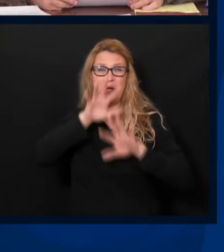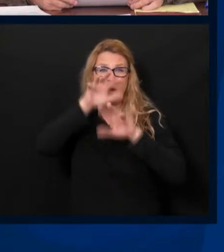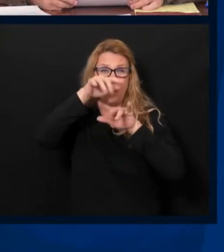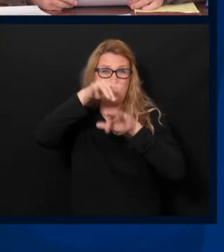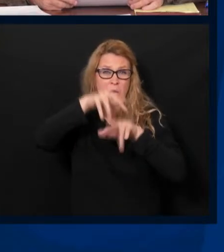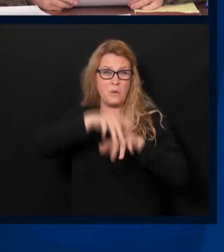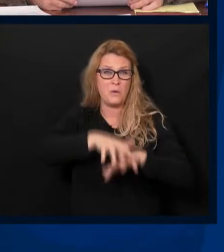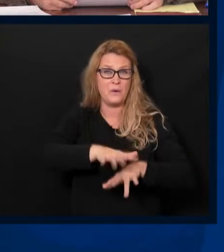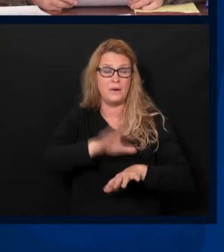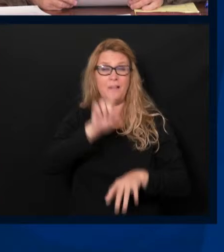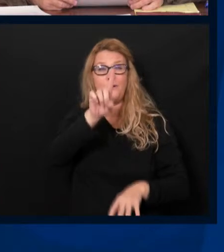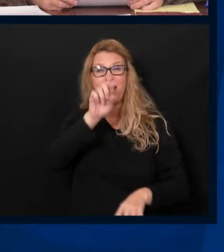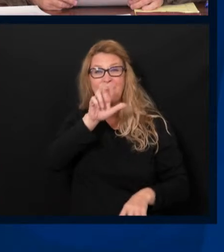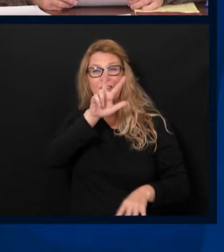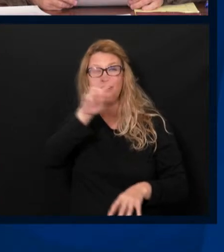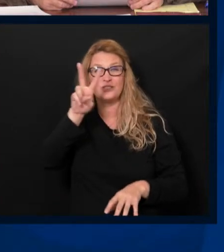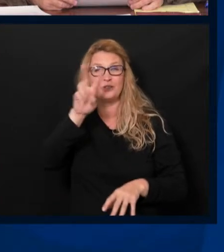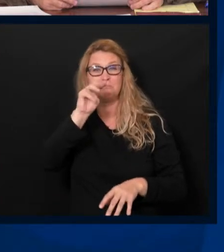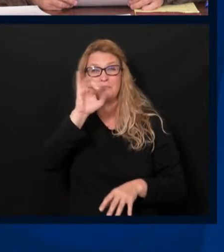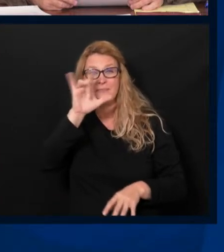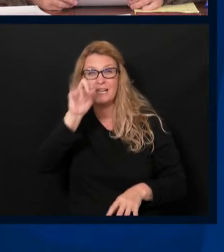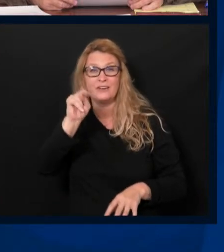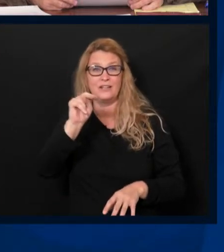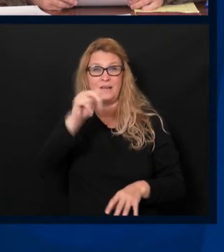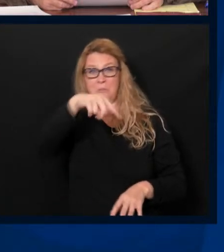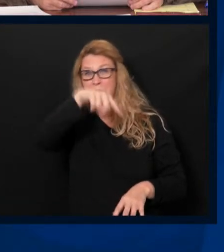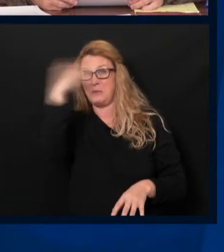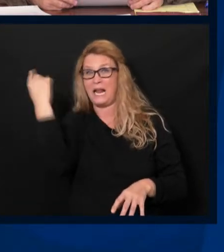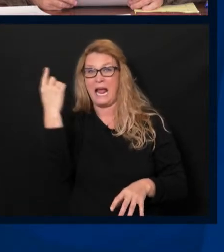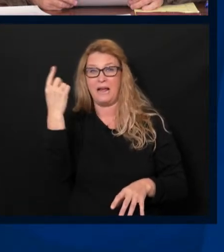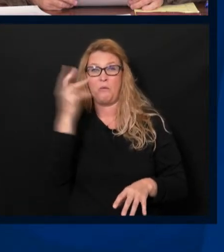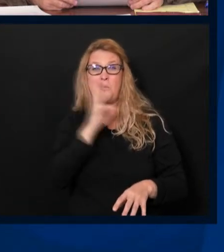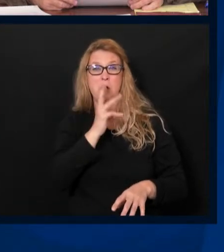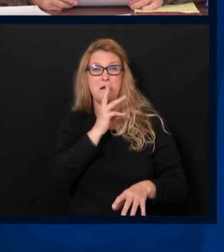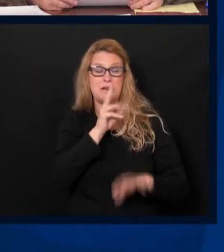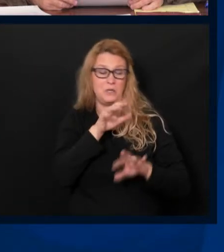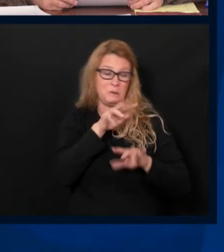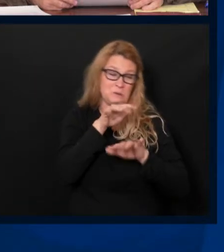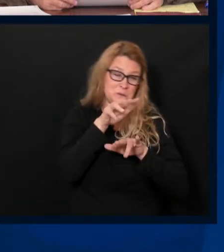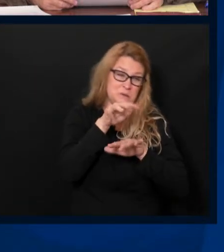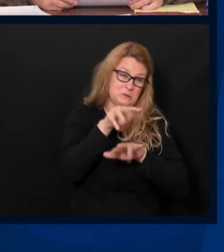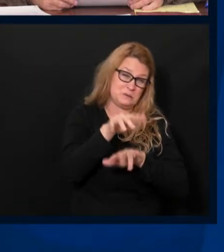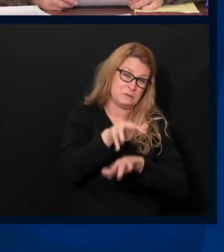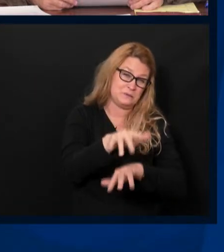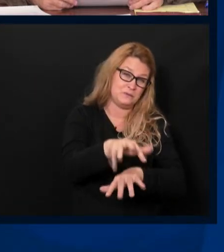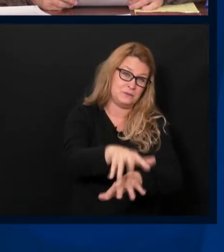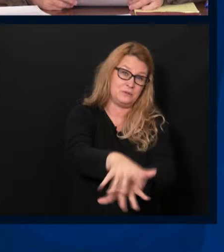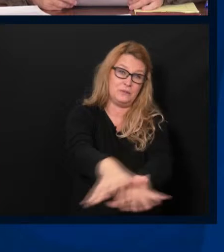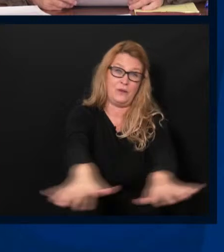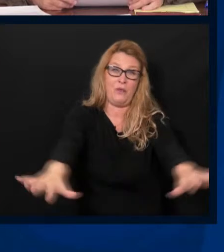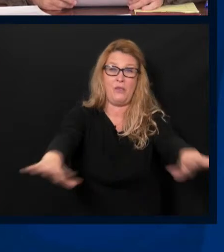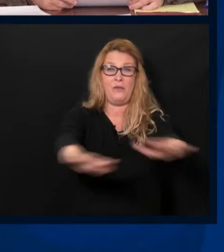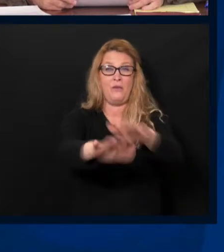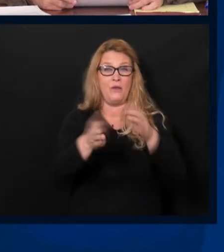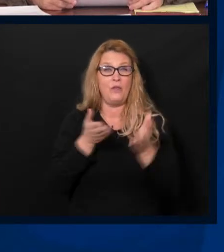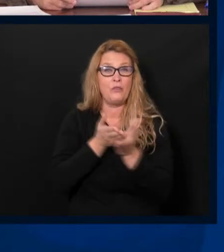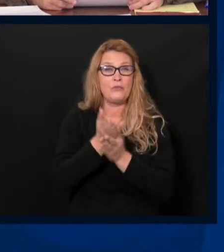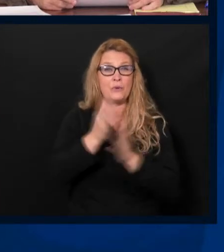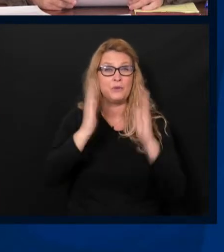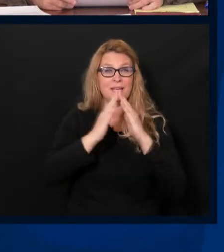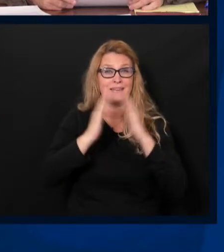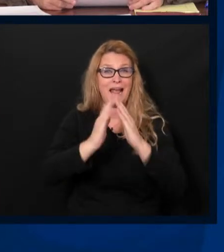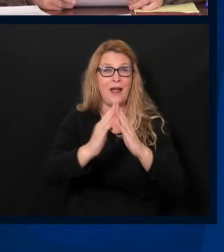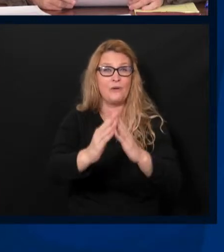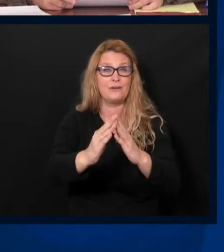132 million gallons of black wastewater, on several towns along Buffalo